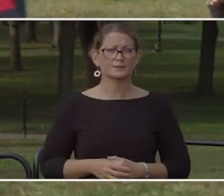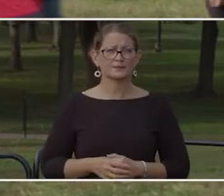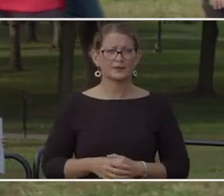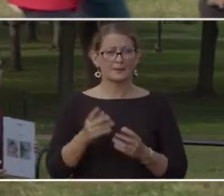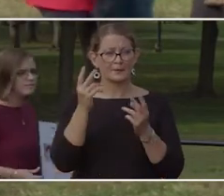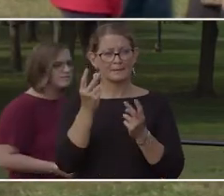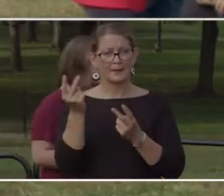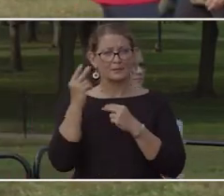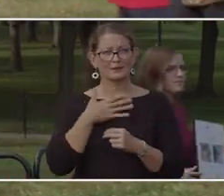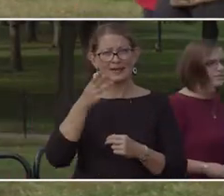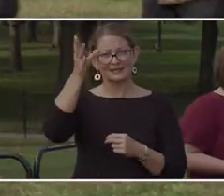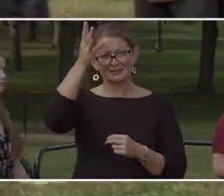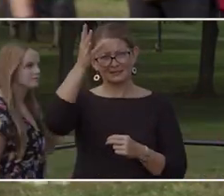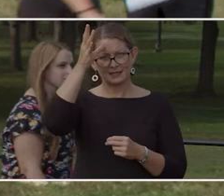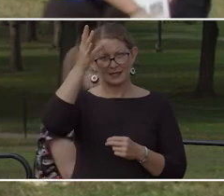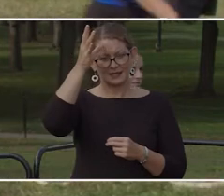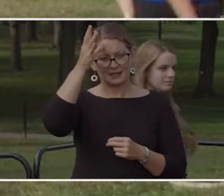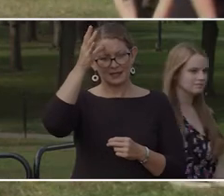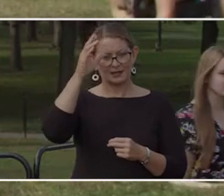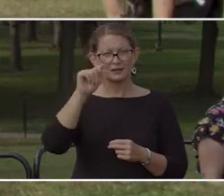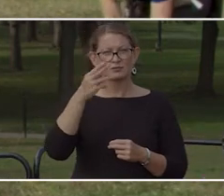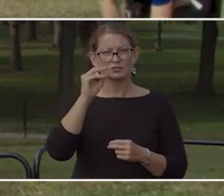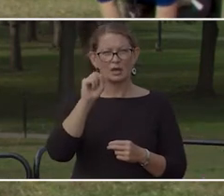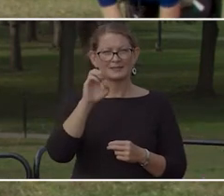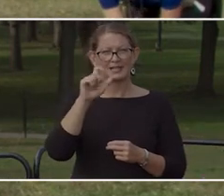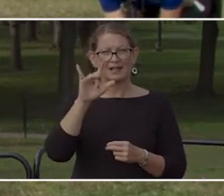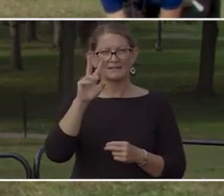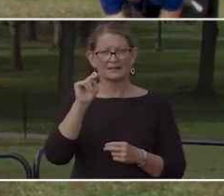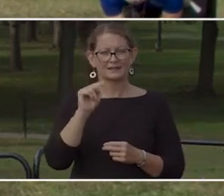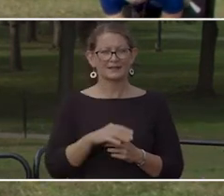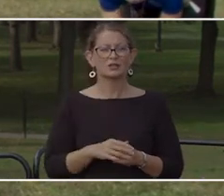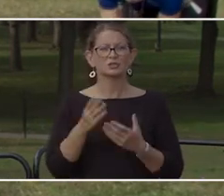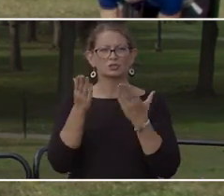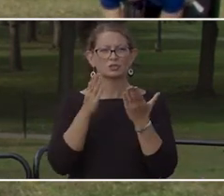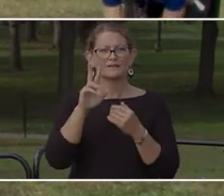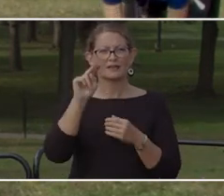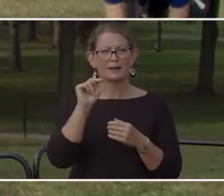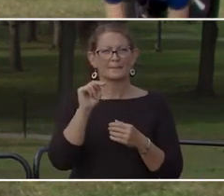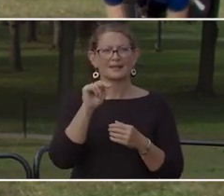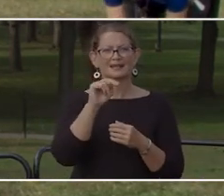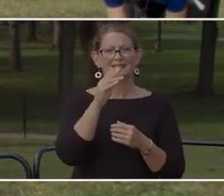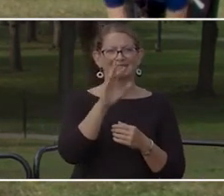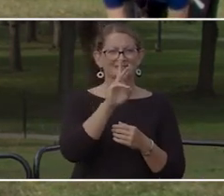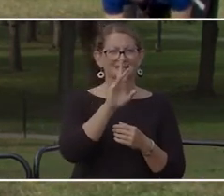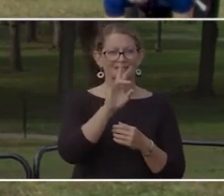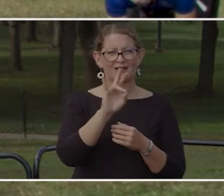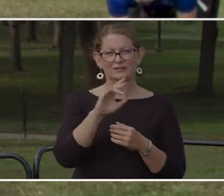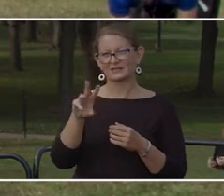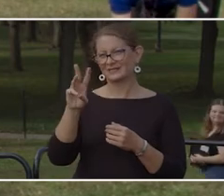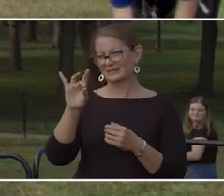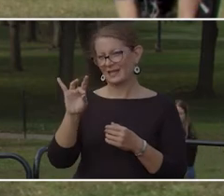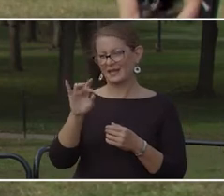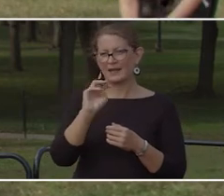In memory of my dad and Papa, Philip Thomas Eldon, served in Vietnam 1967 to 68